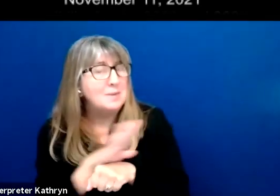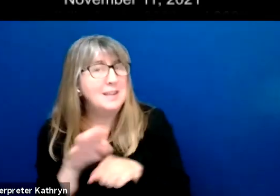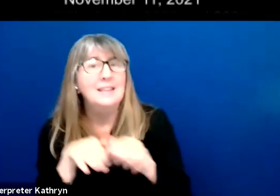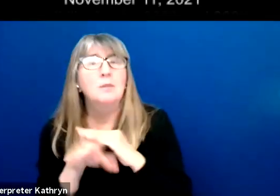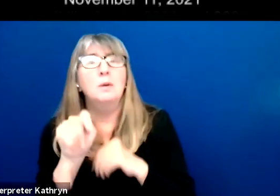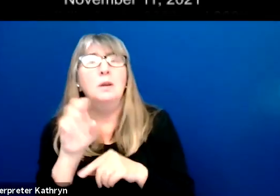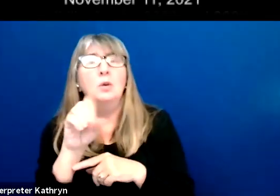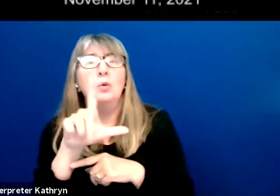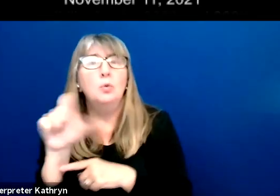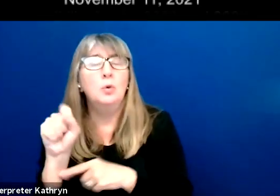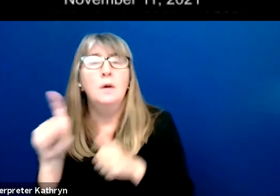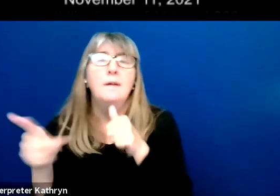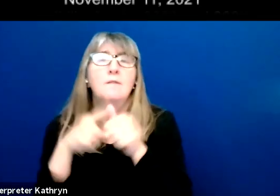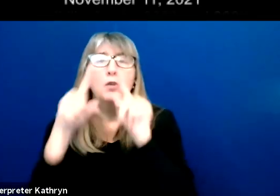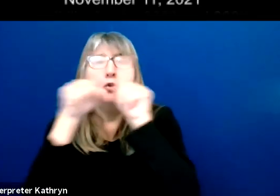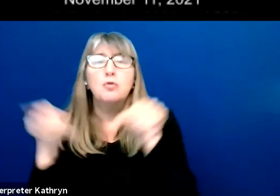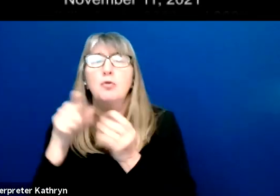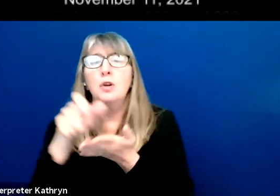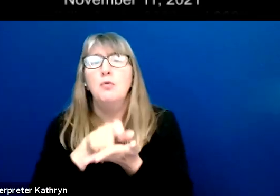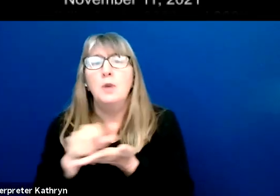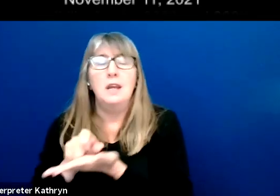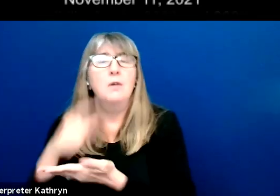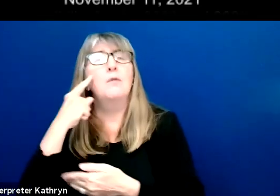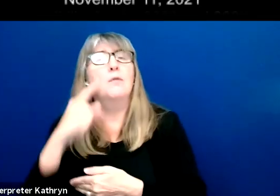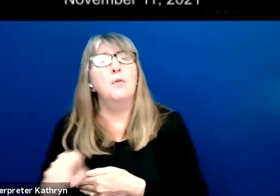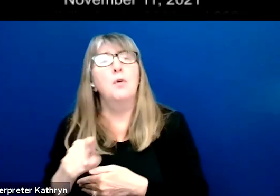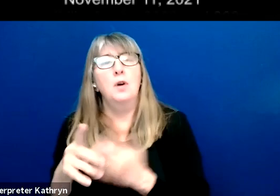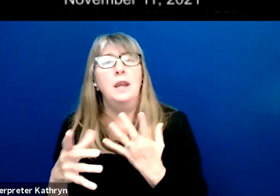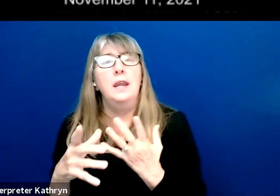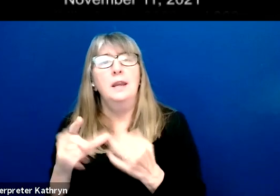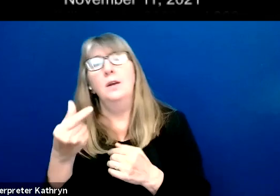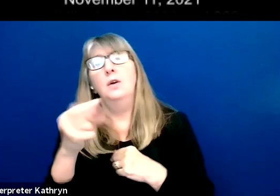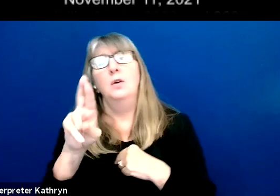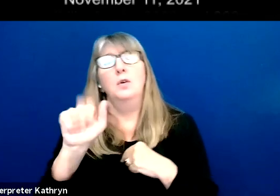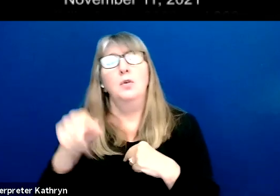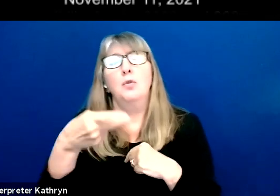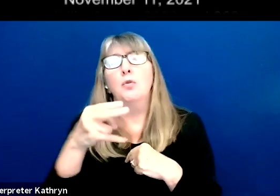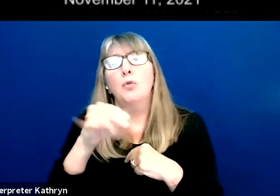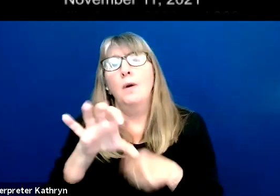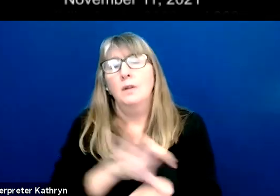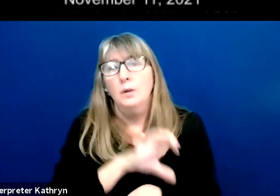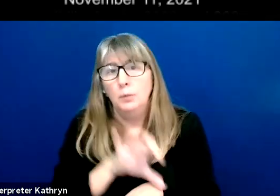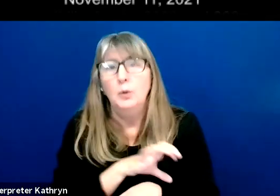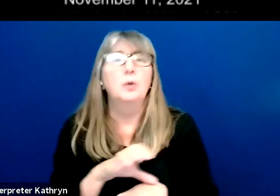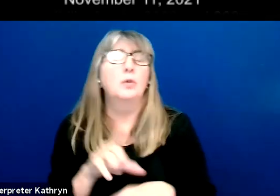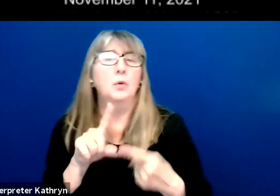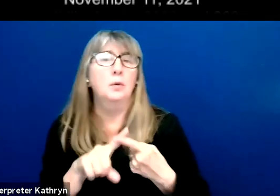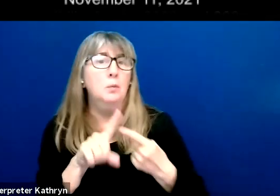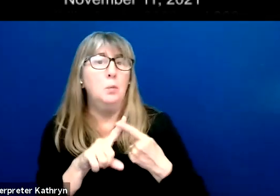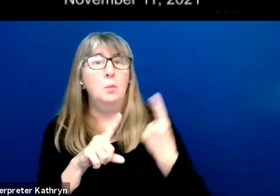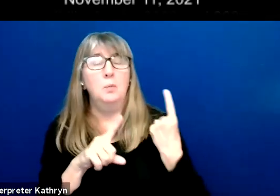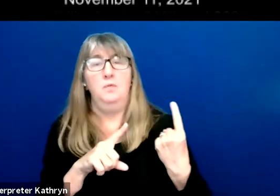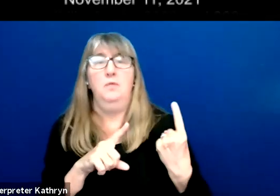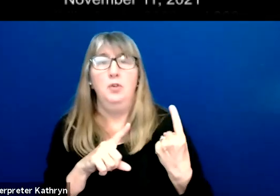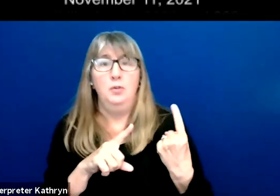first screen reader for a graphical computer. We made a thing called Outspoken, which was a screen reader